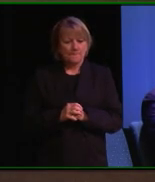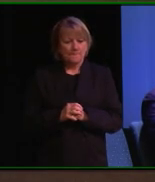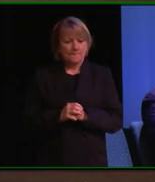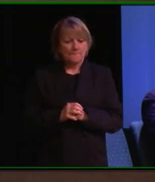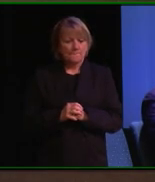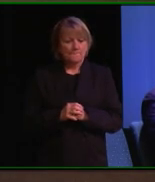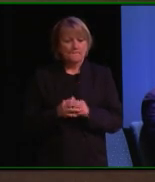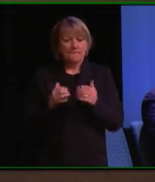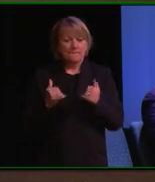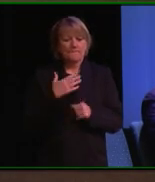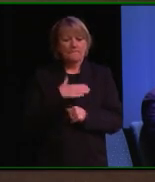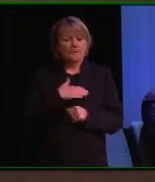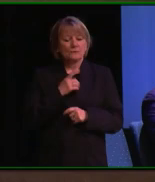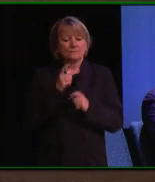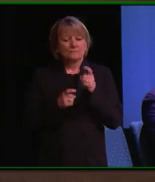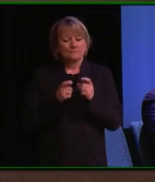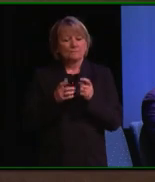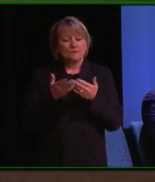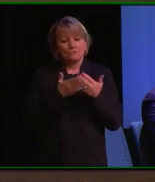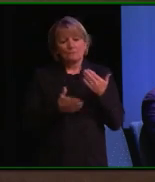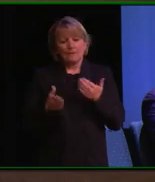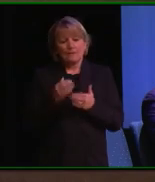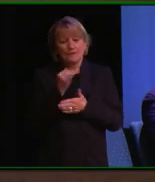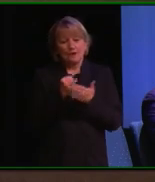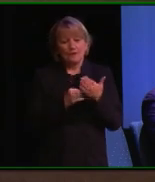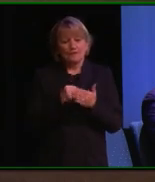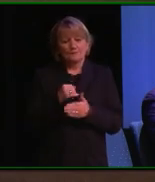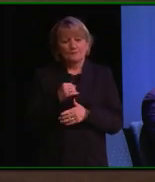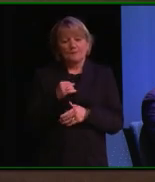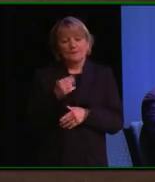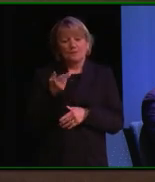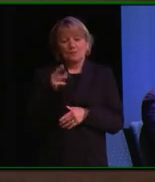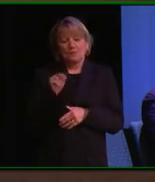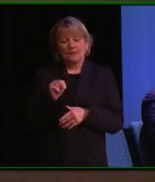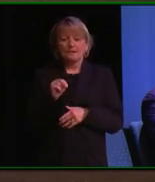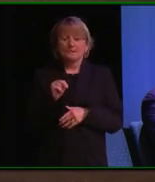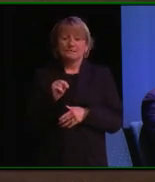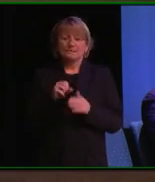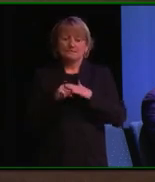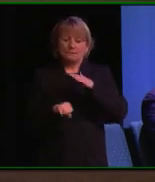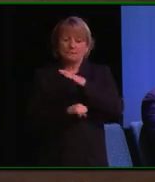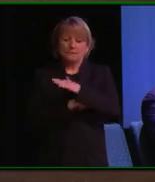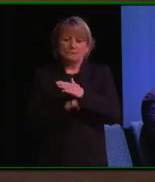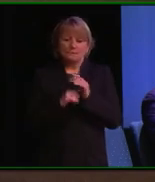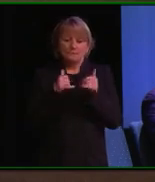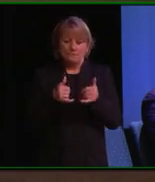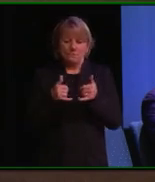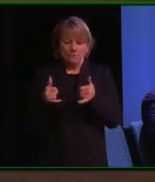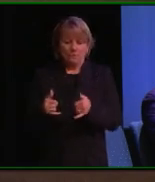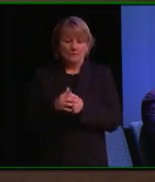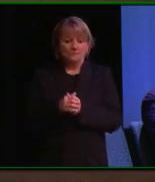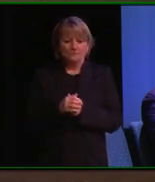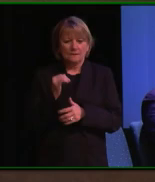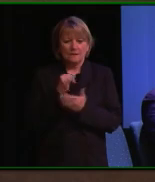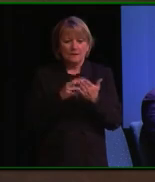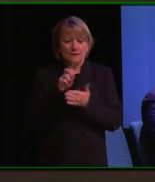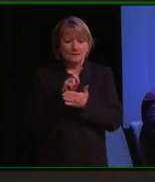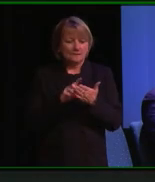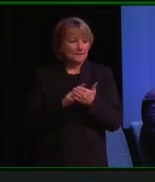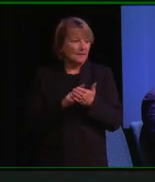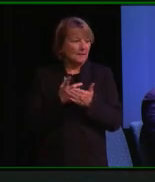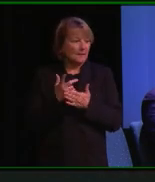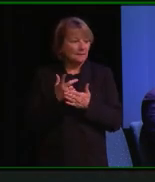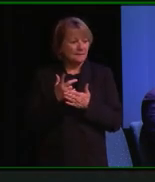It is now my pleasure to hand out the remaining Arts and Humanities Foundation Awards. The Art and Design Award, Animation and